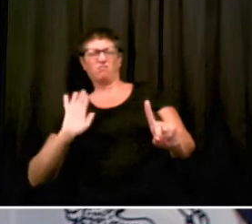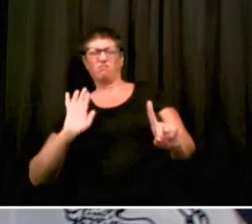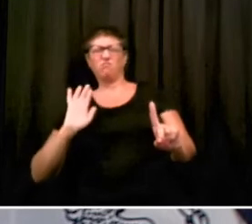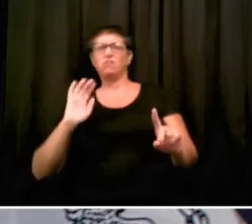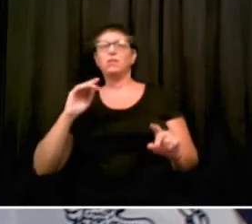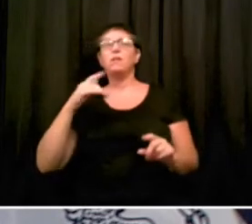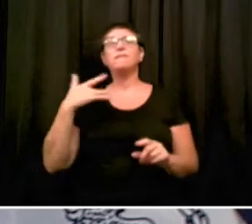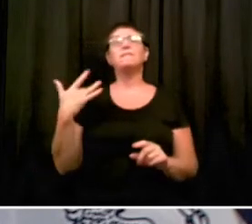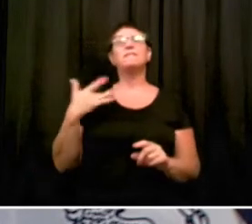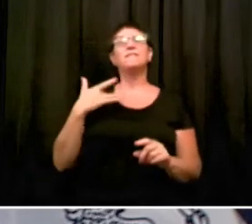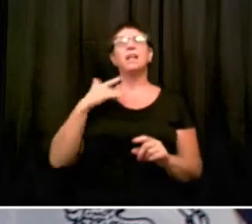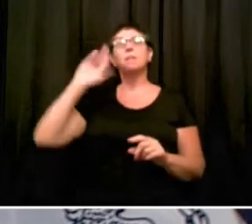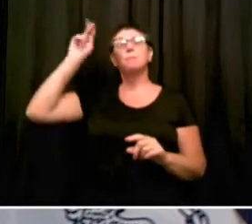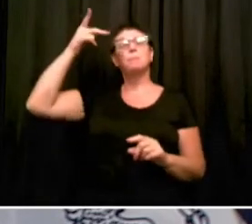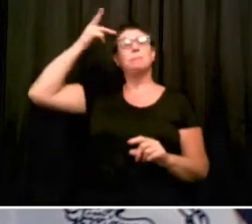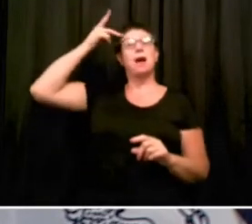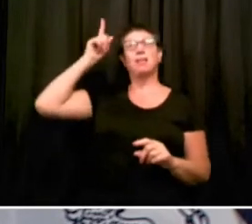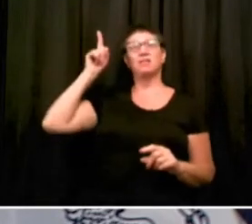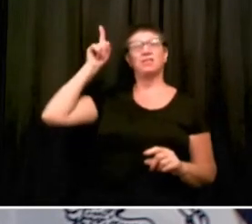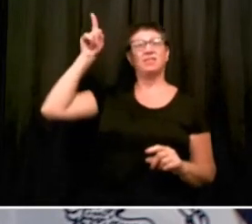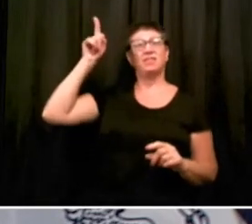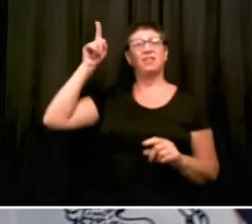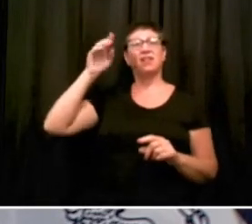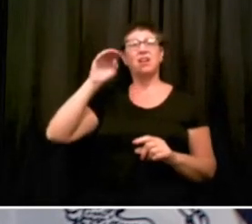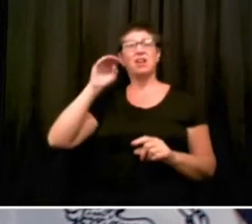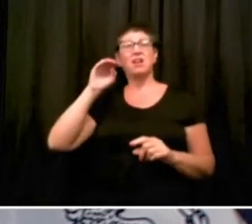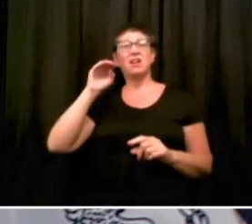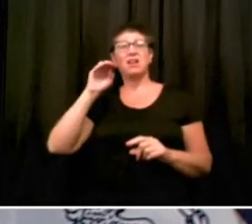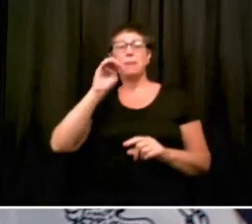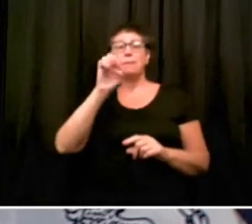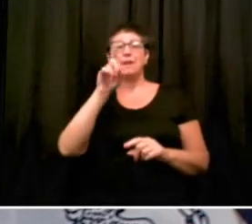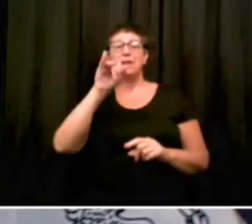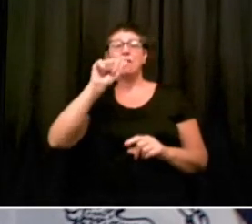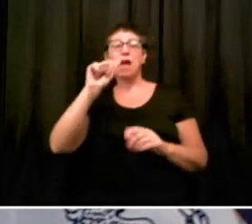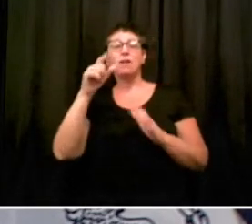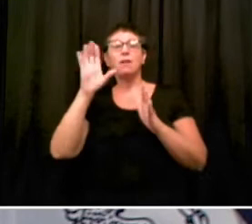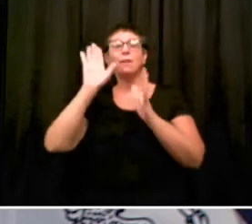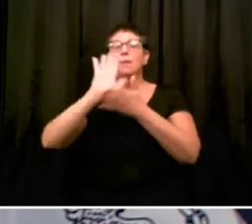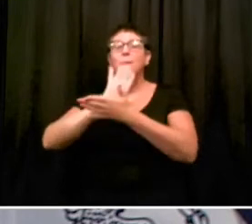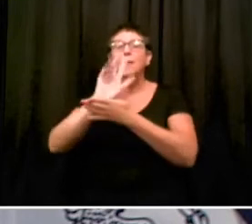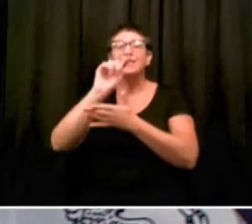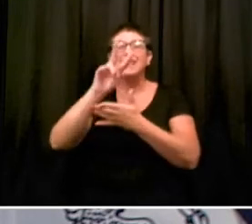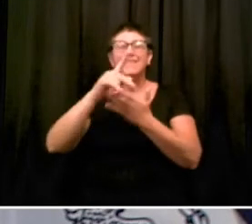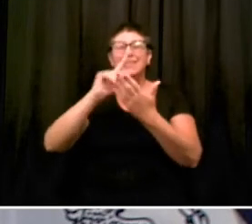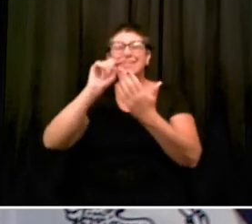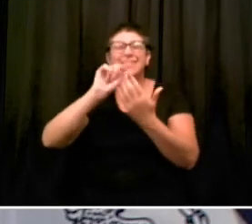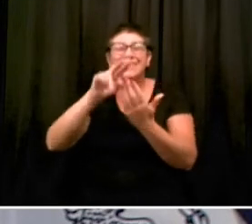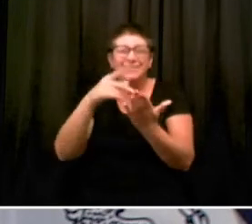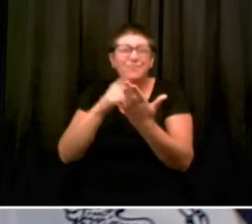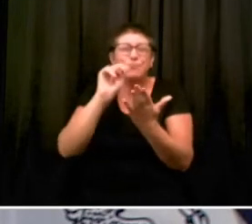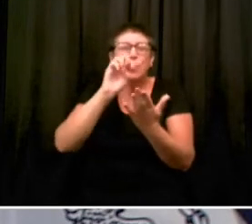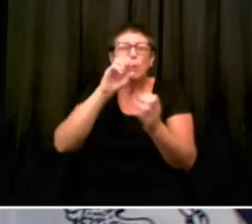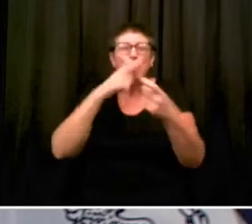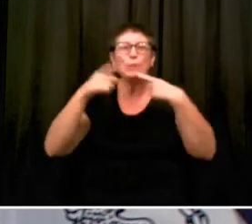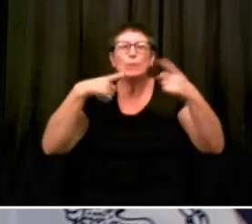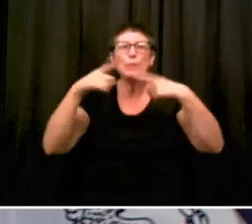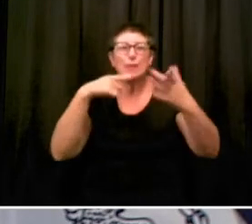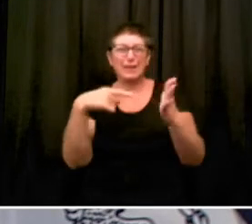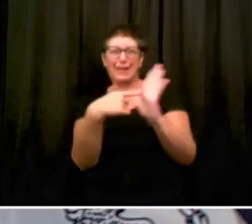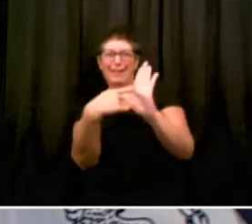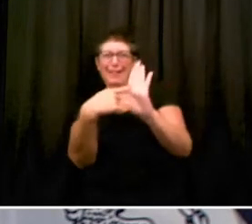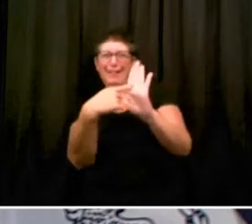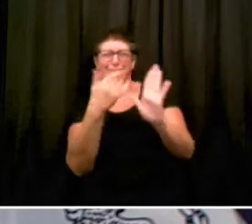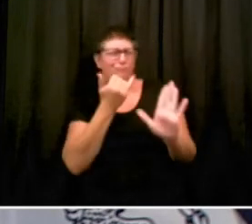very prominent. I think with everyday people who are experiencing both the challenges and seeing the work of the